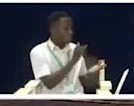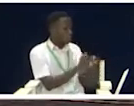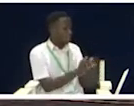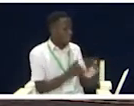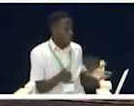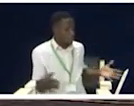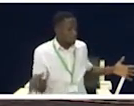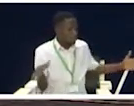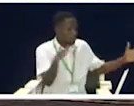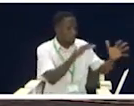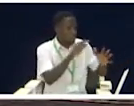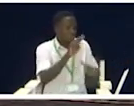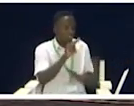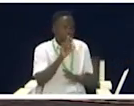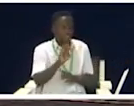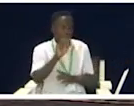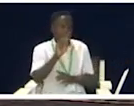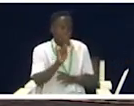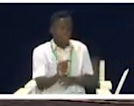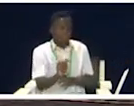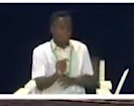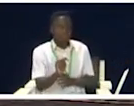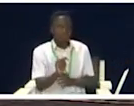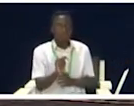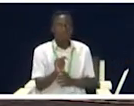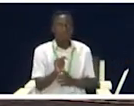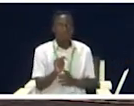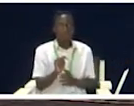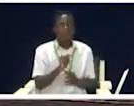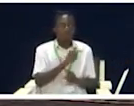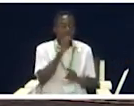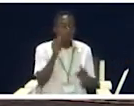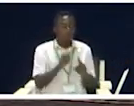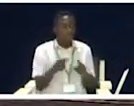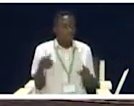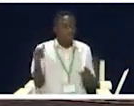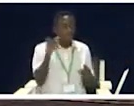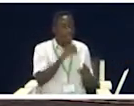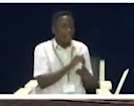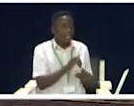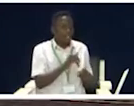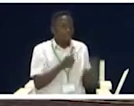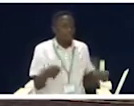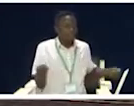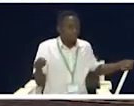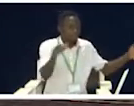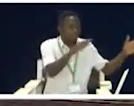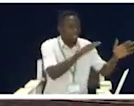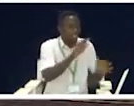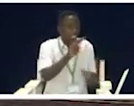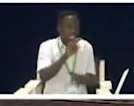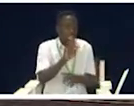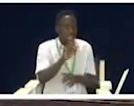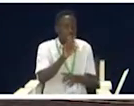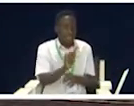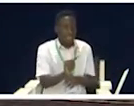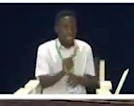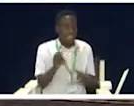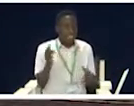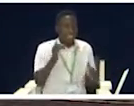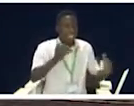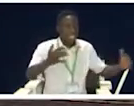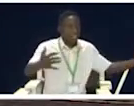nevertheless, at thy word we will cast our nets. And when they did cast their nets, the catch they got was the biggest